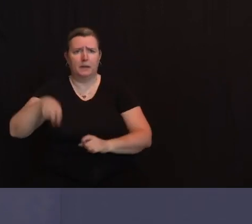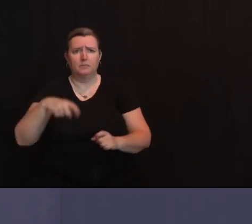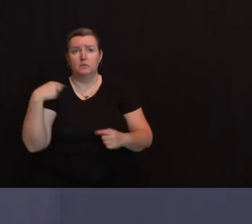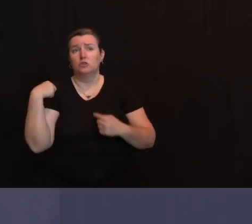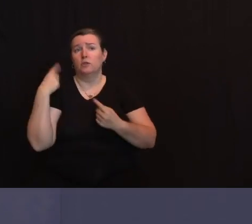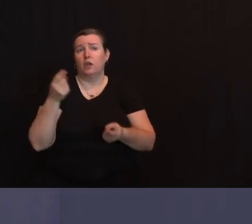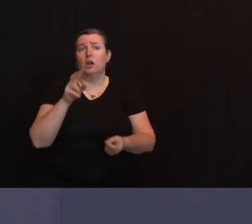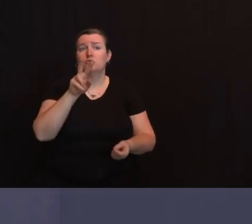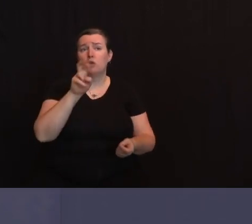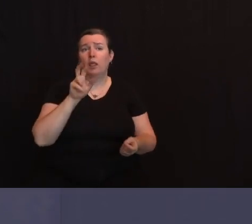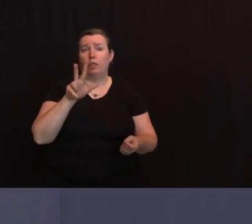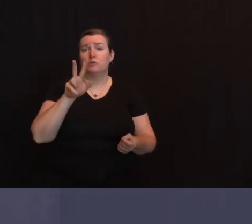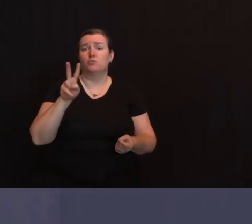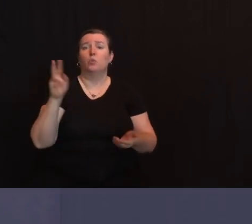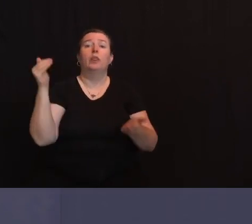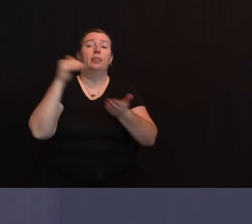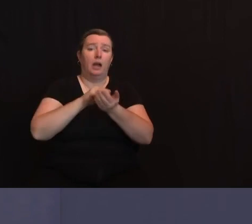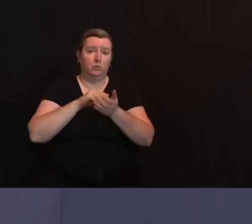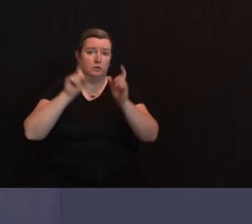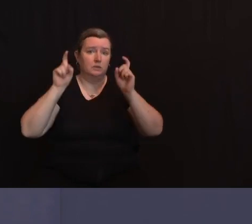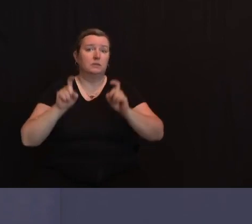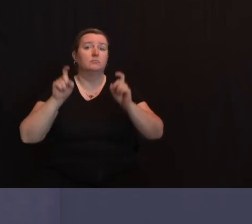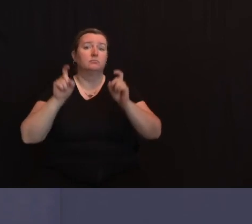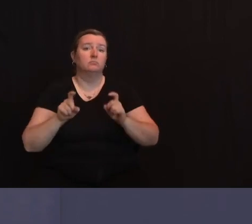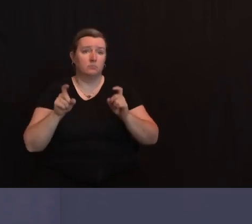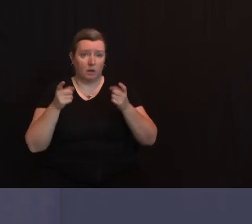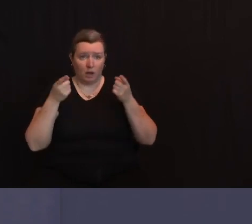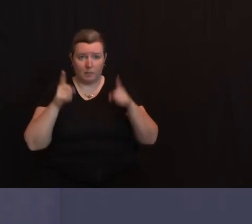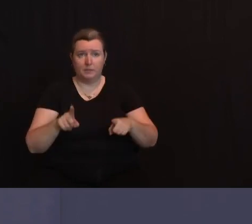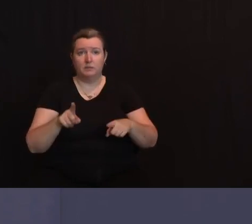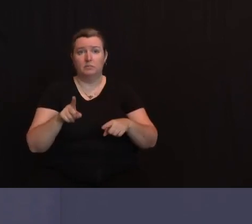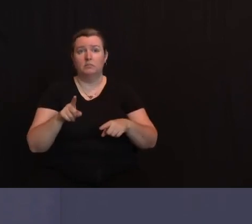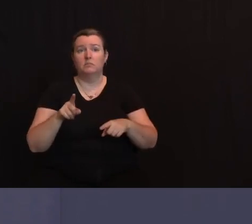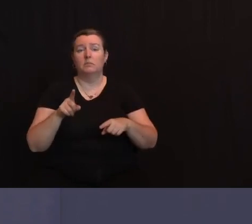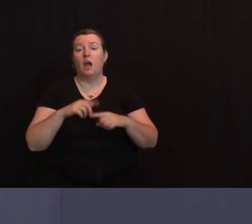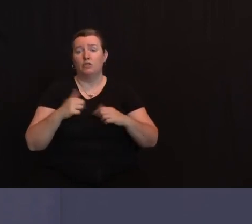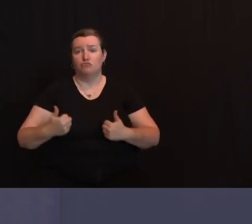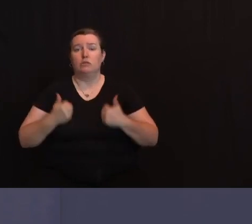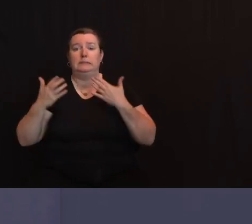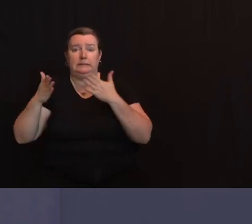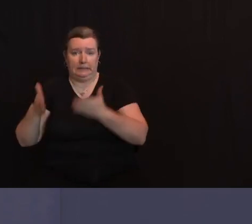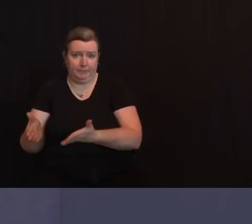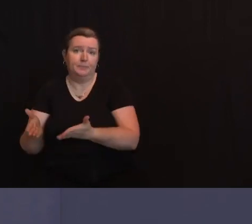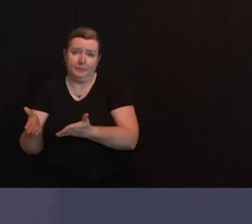232,000 tests have been completed on residents, and